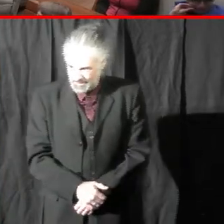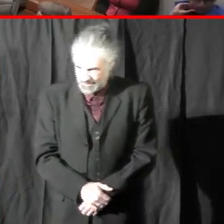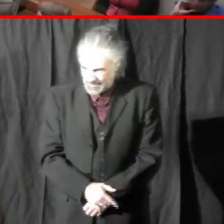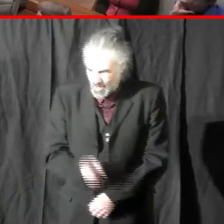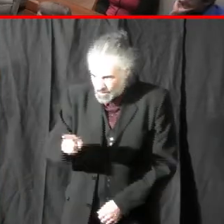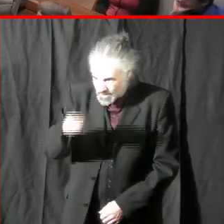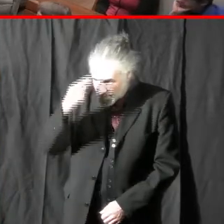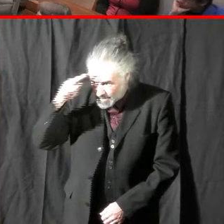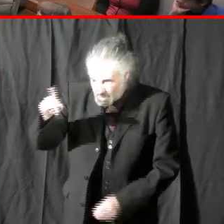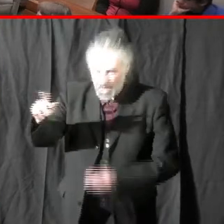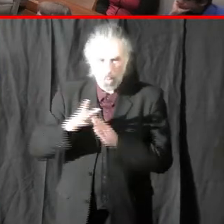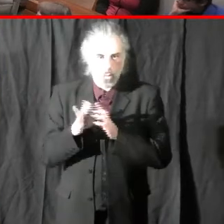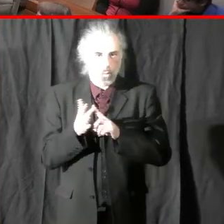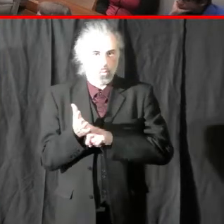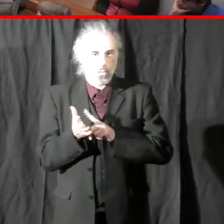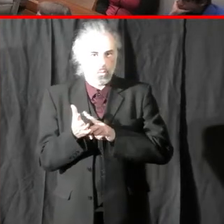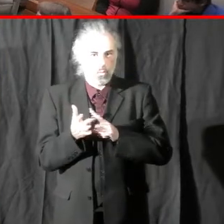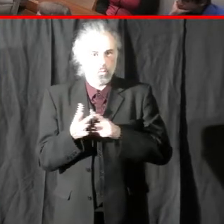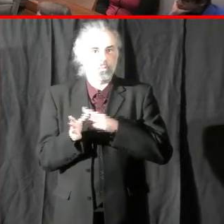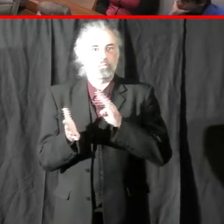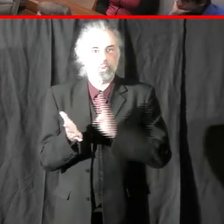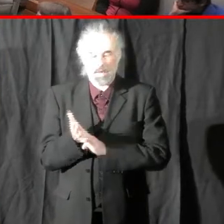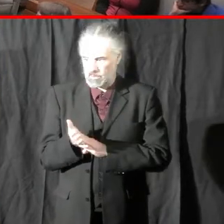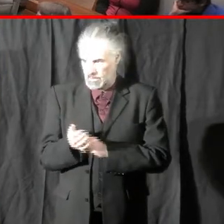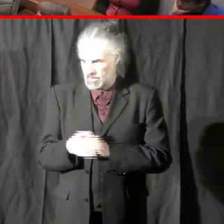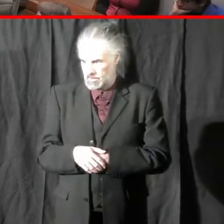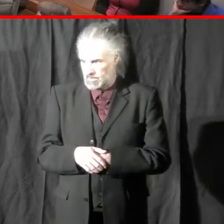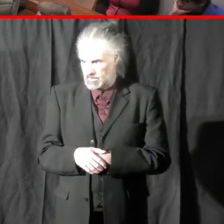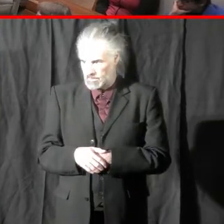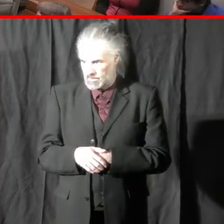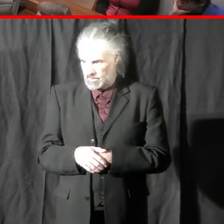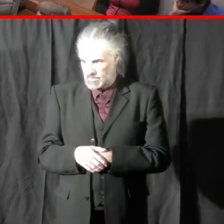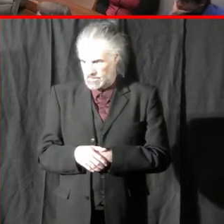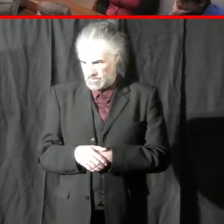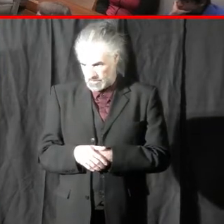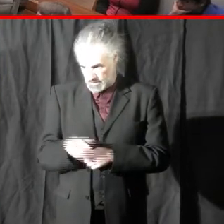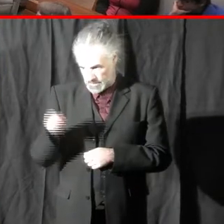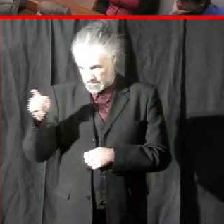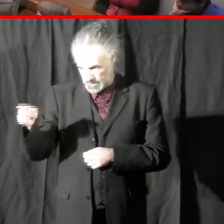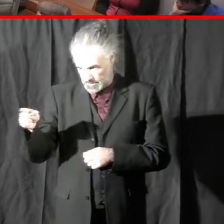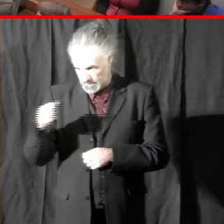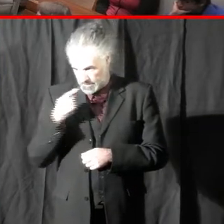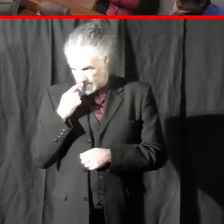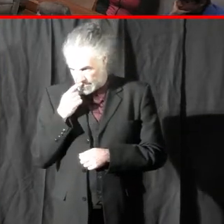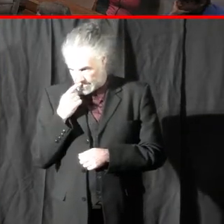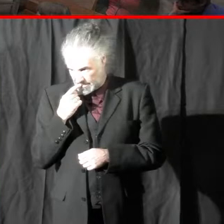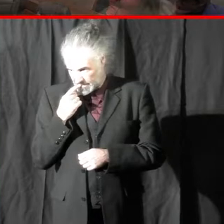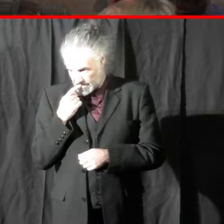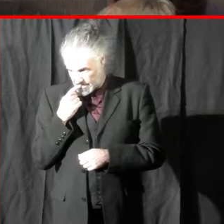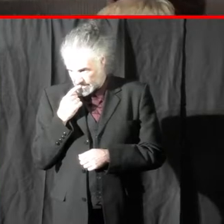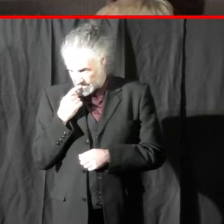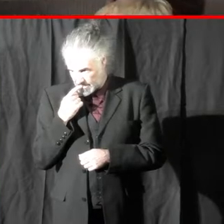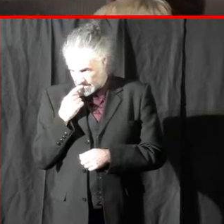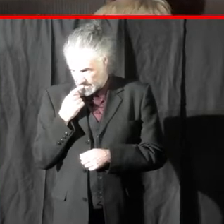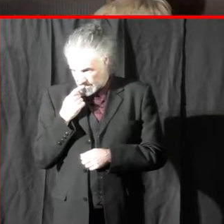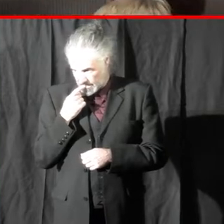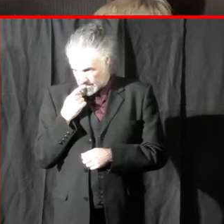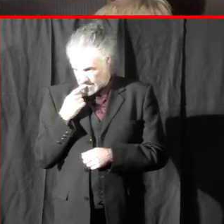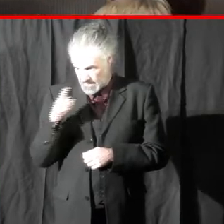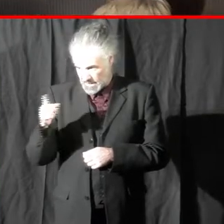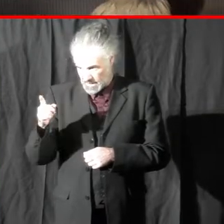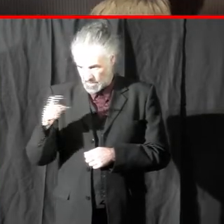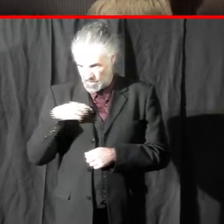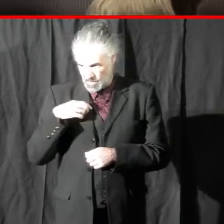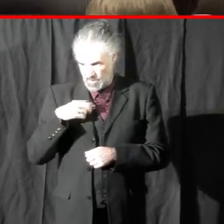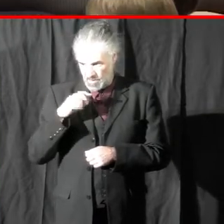name? Leo. Liam? Leo. Leo, who's responsible? Which character? A science